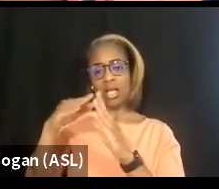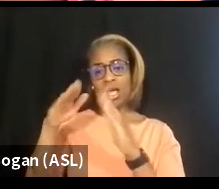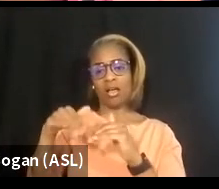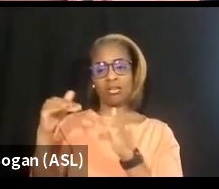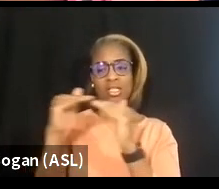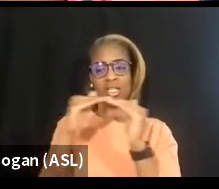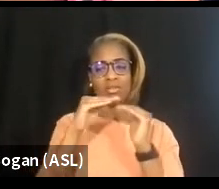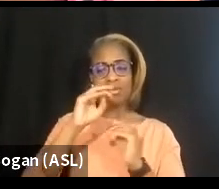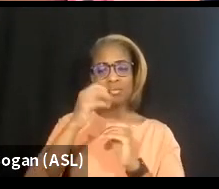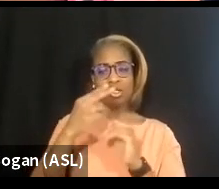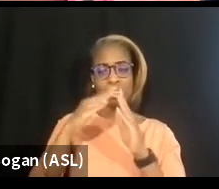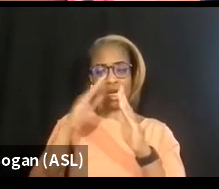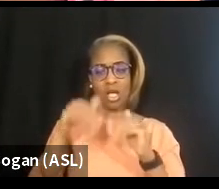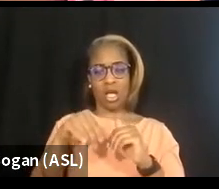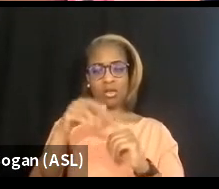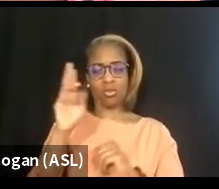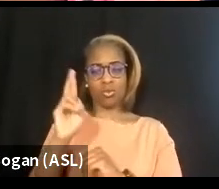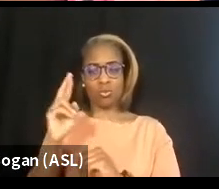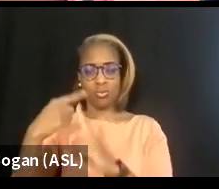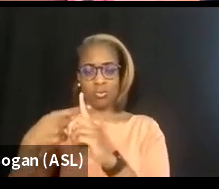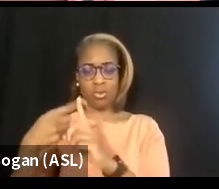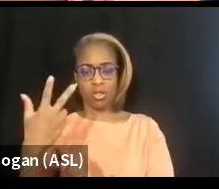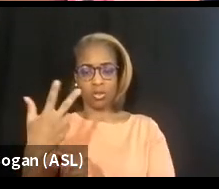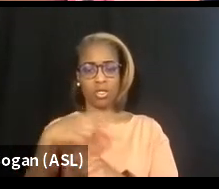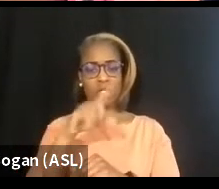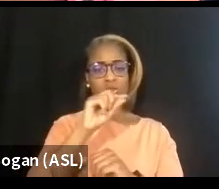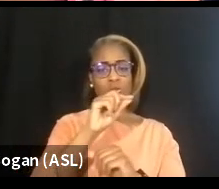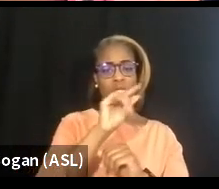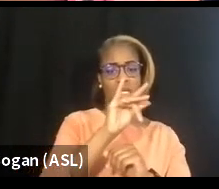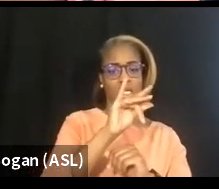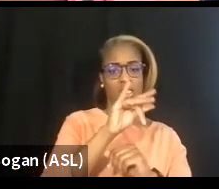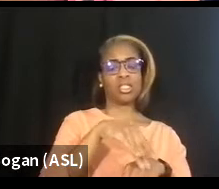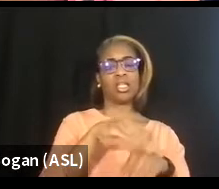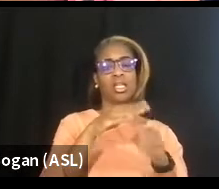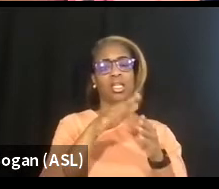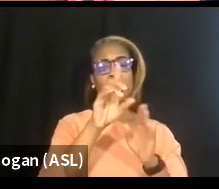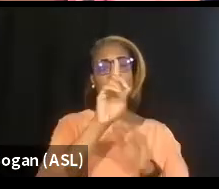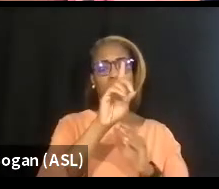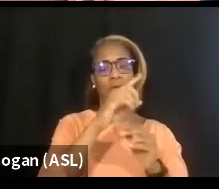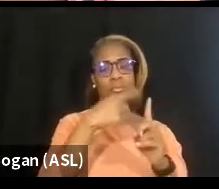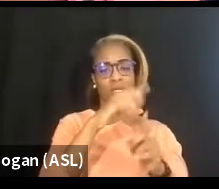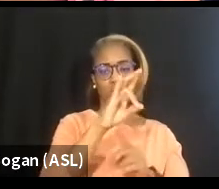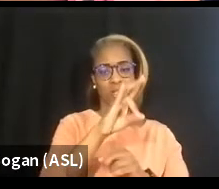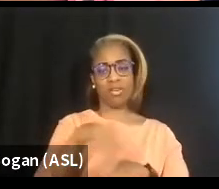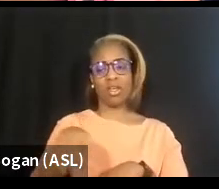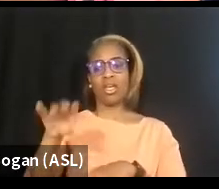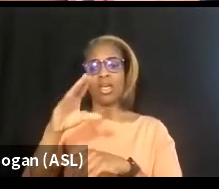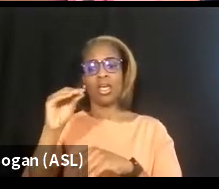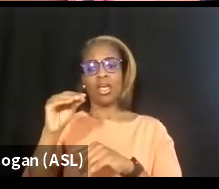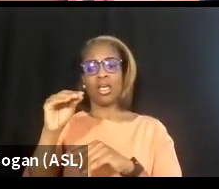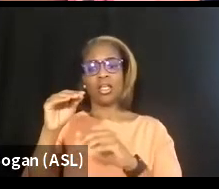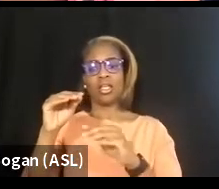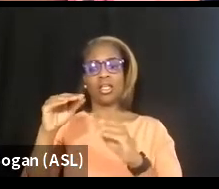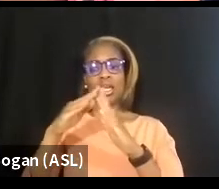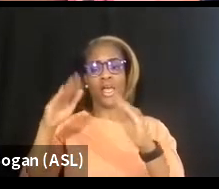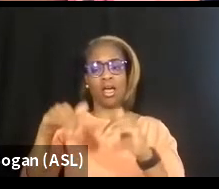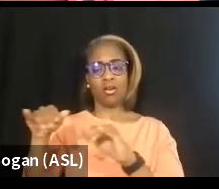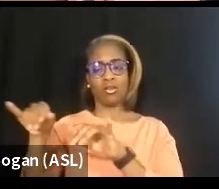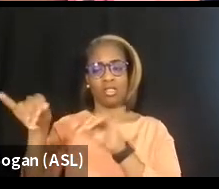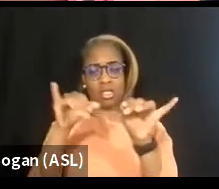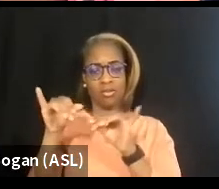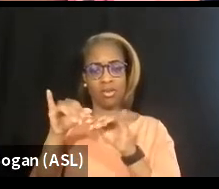Michigan House, Republican plus three, 2018 statewide lean, Democrat plus seven, 2018 representation, U.S. House even, Michigan House,